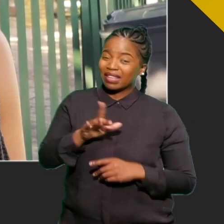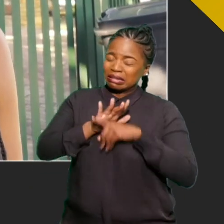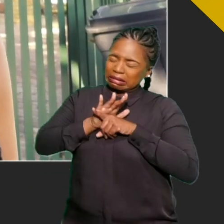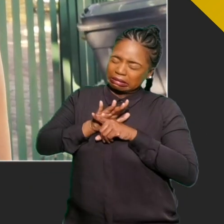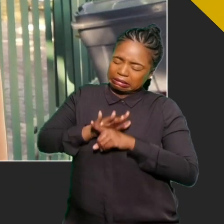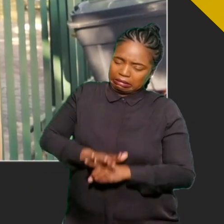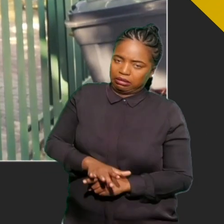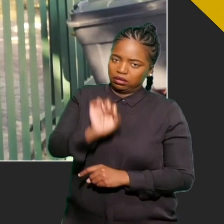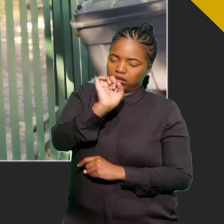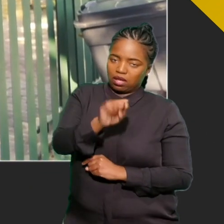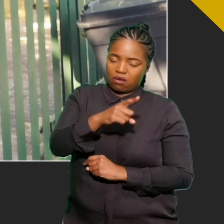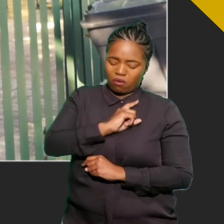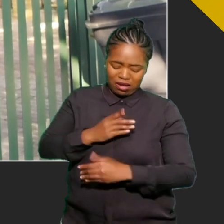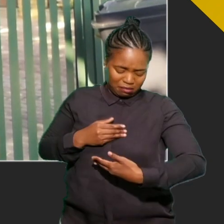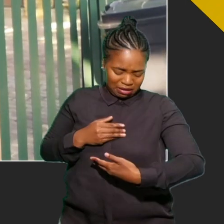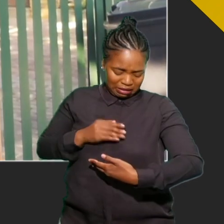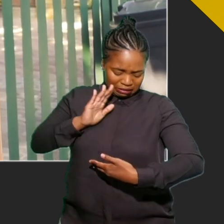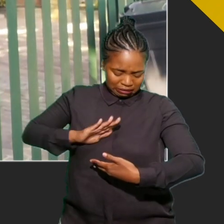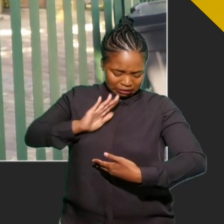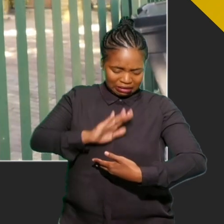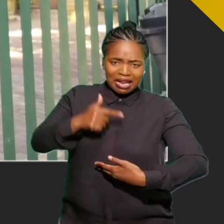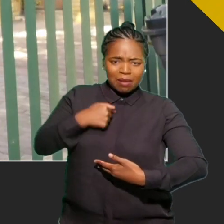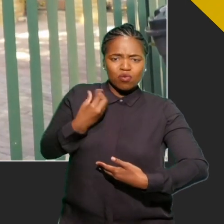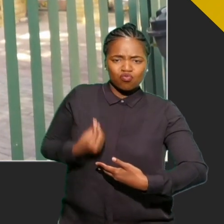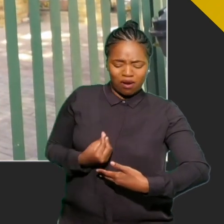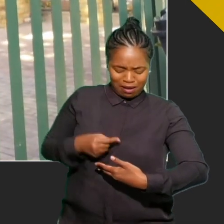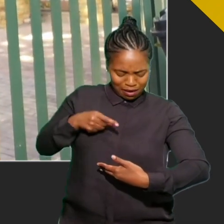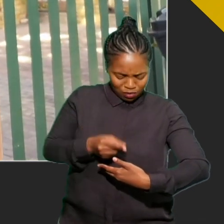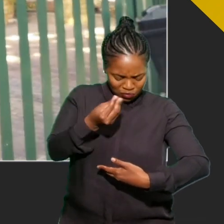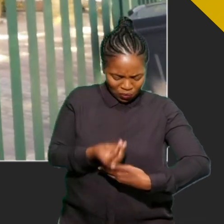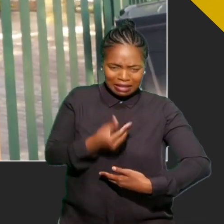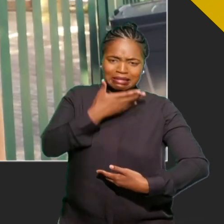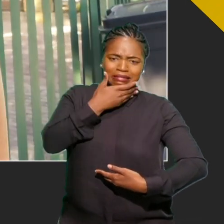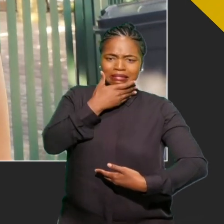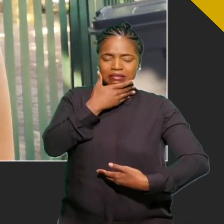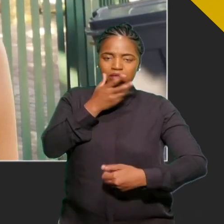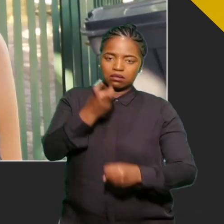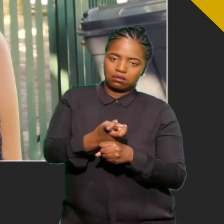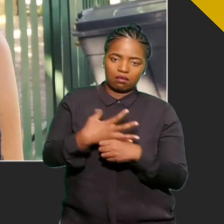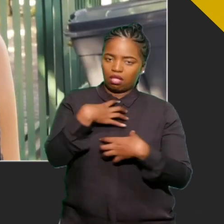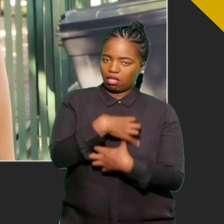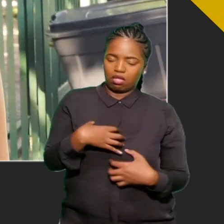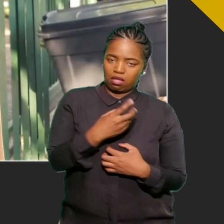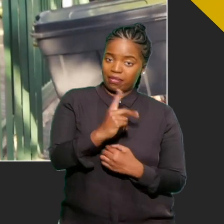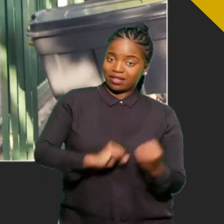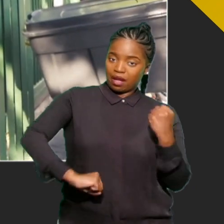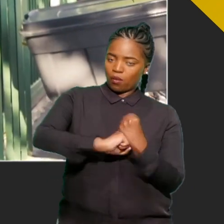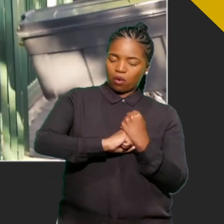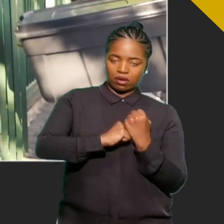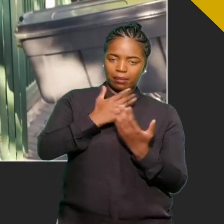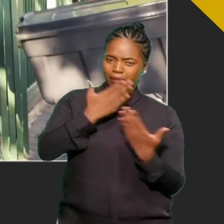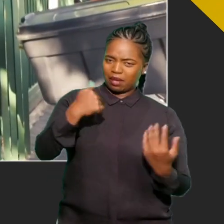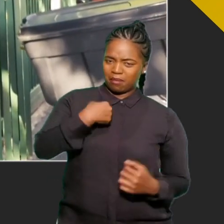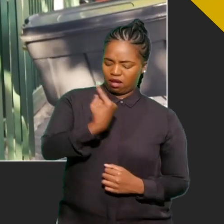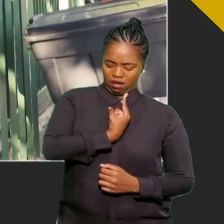so pressured to take care of your child and you're also a child at the same time. And most of the time, you don't have a support system, so you're all on your own.